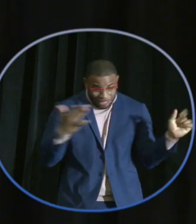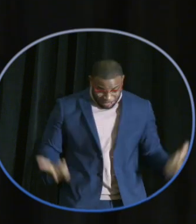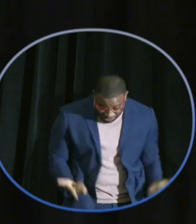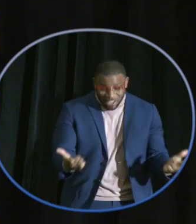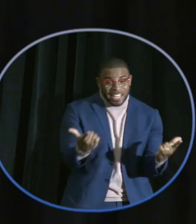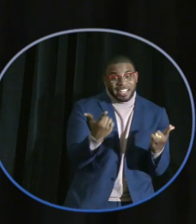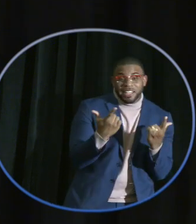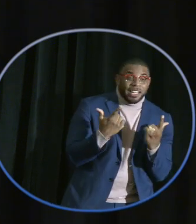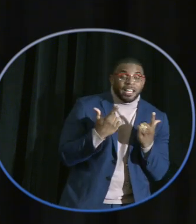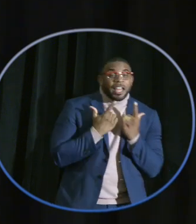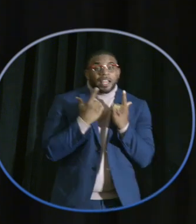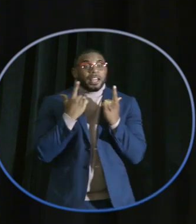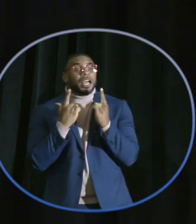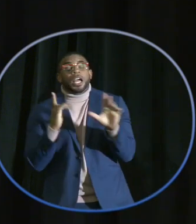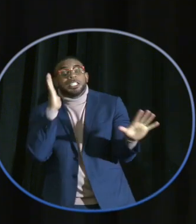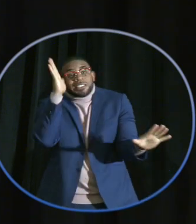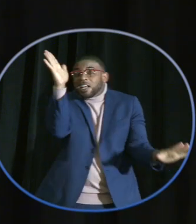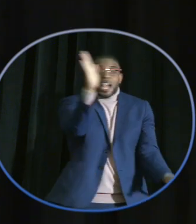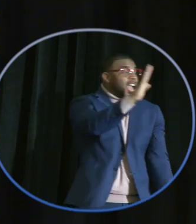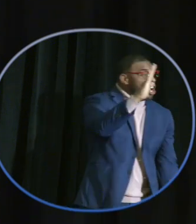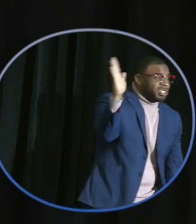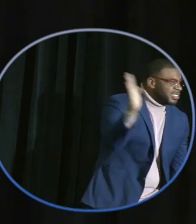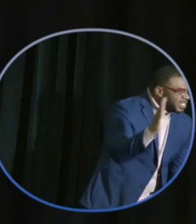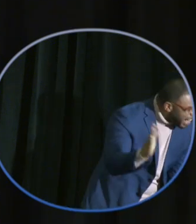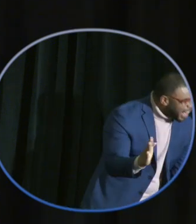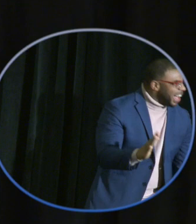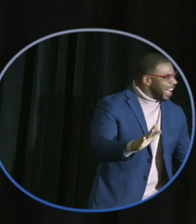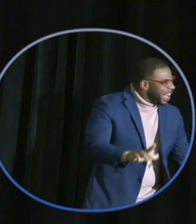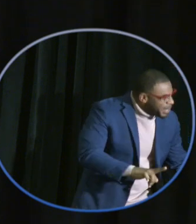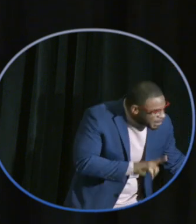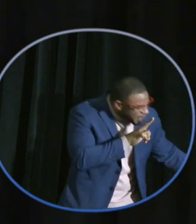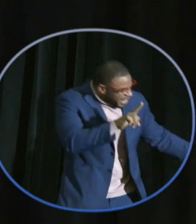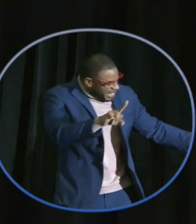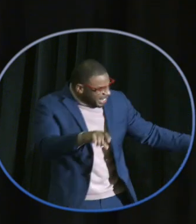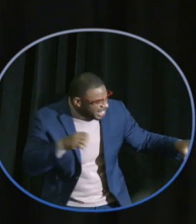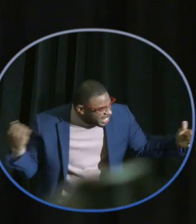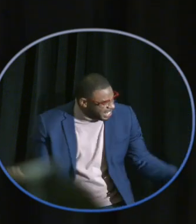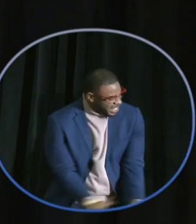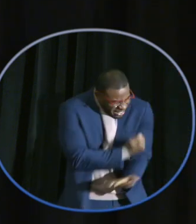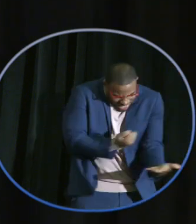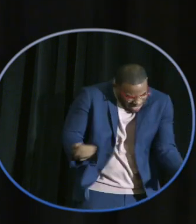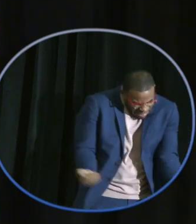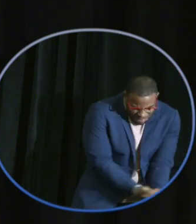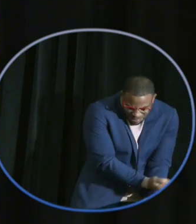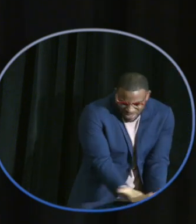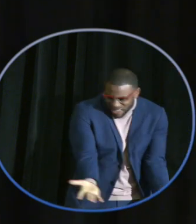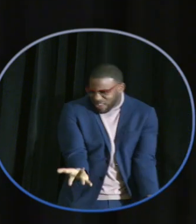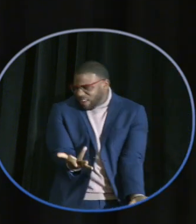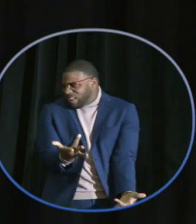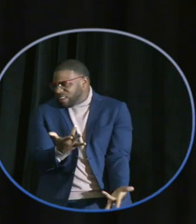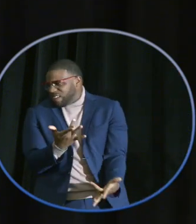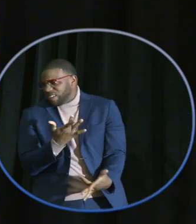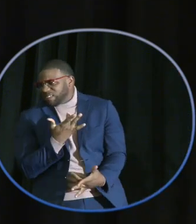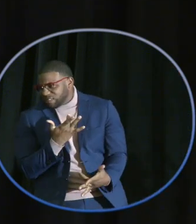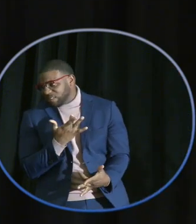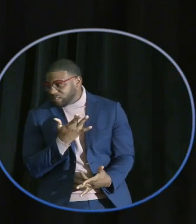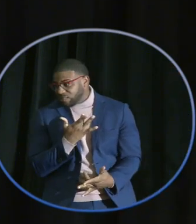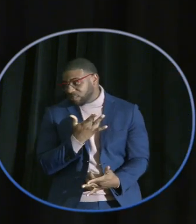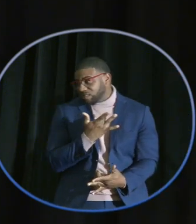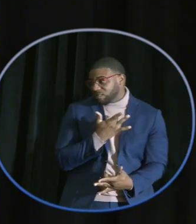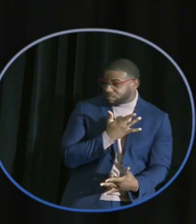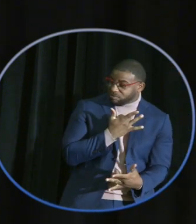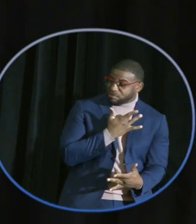My living shall not be in